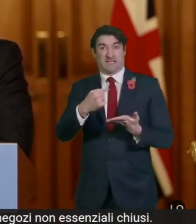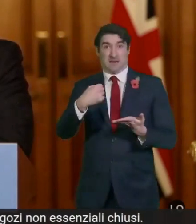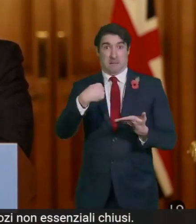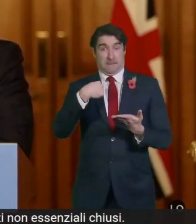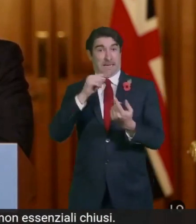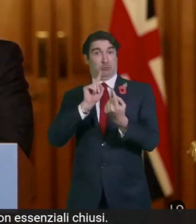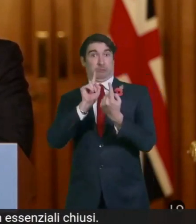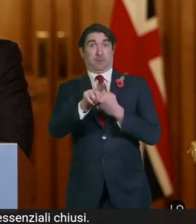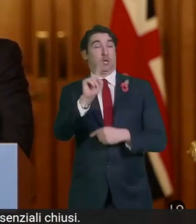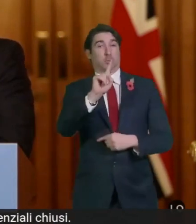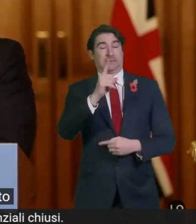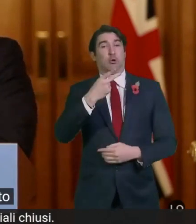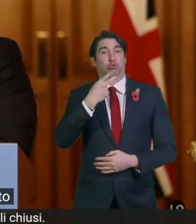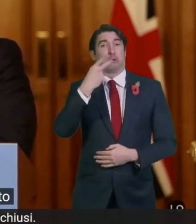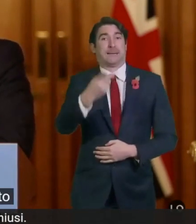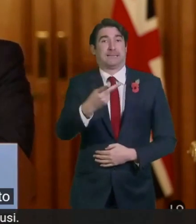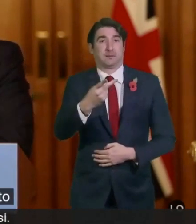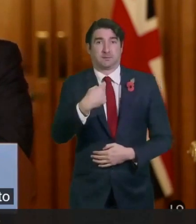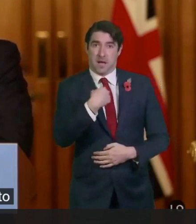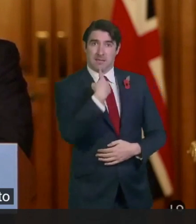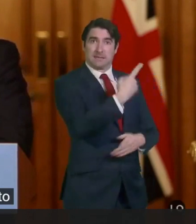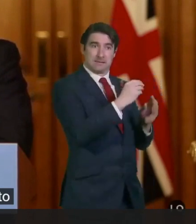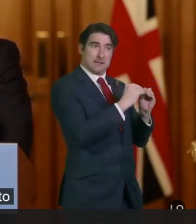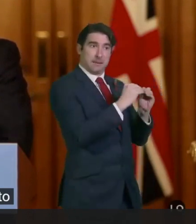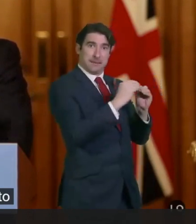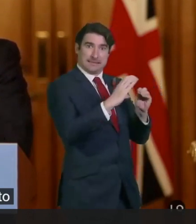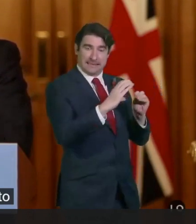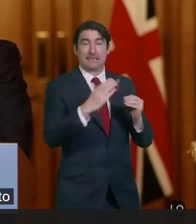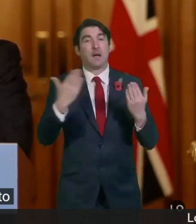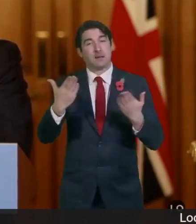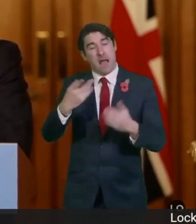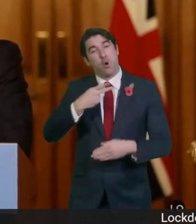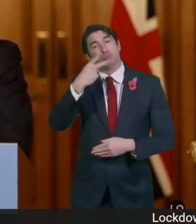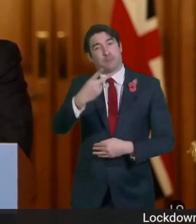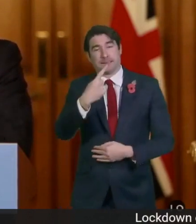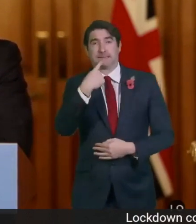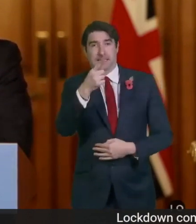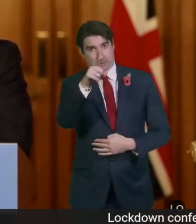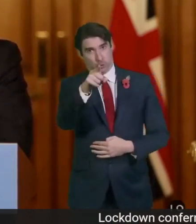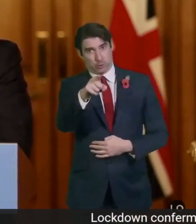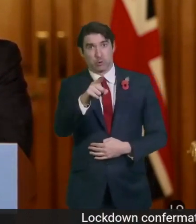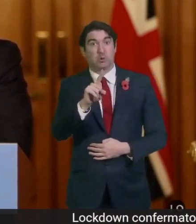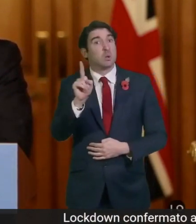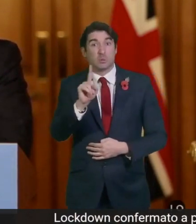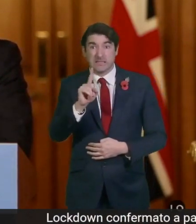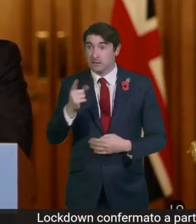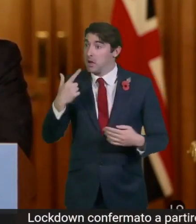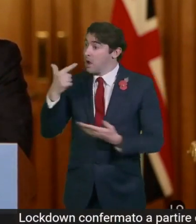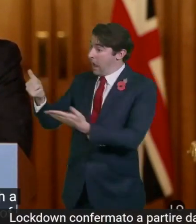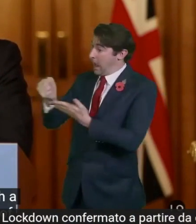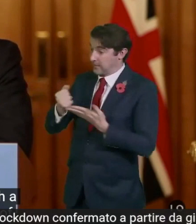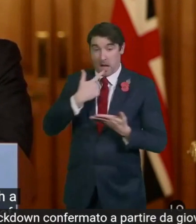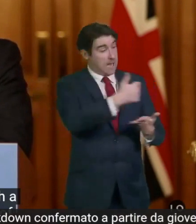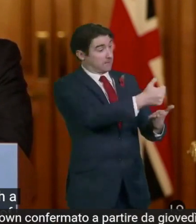scientific advice, some of which tends in very much a different direction from some of the sage advice that